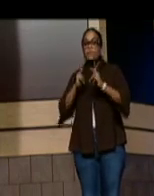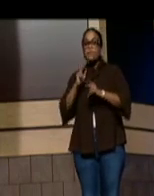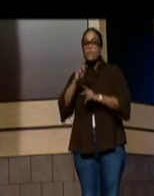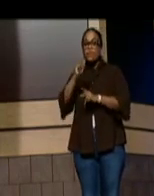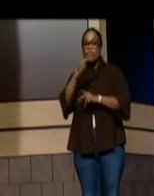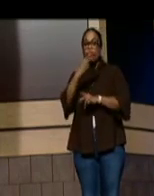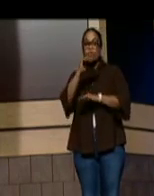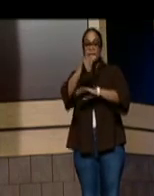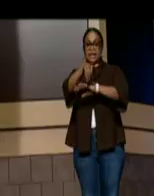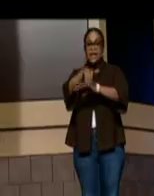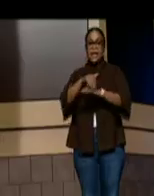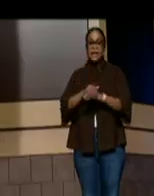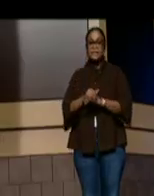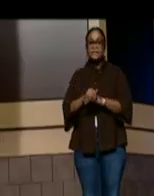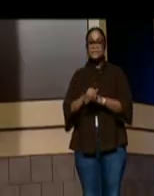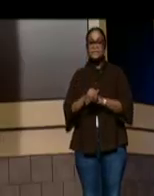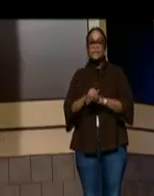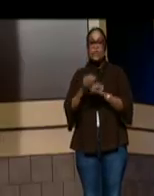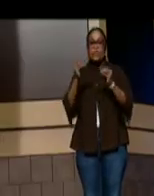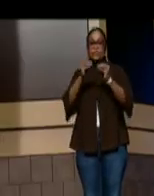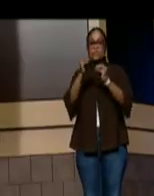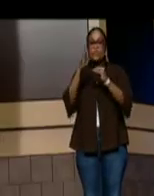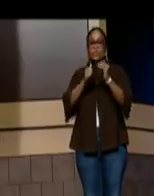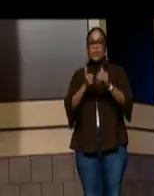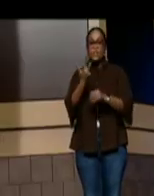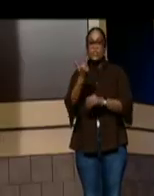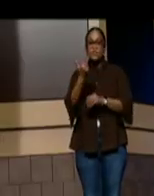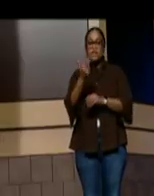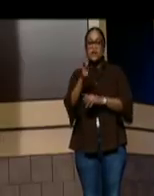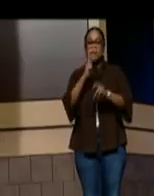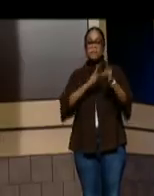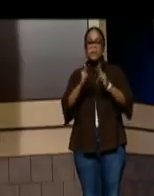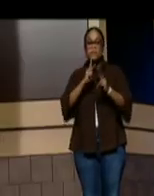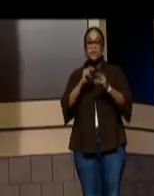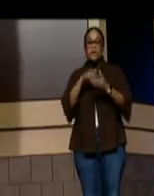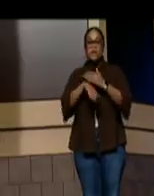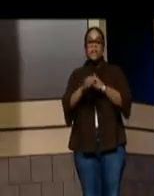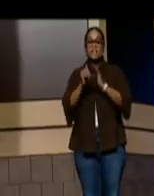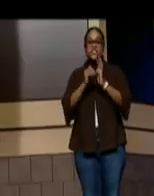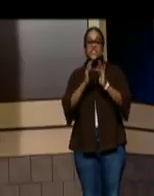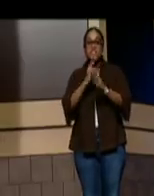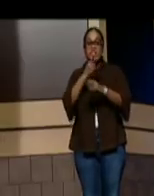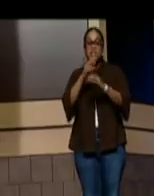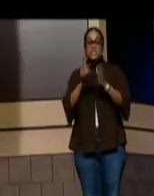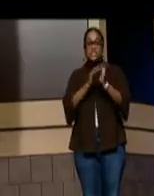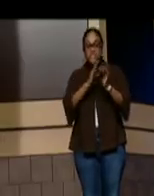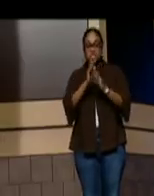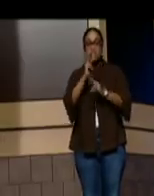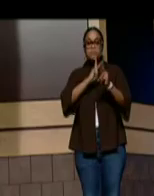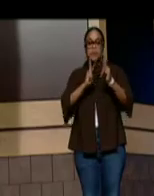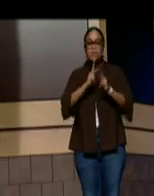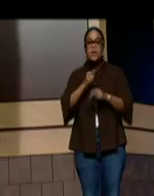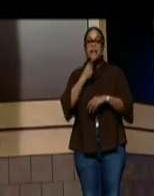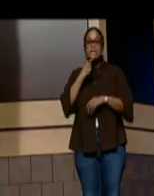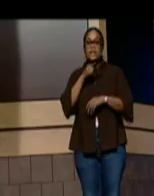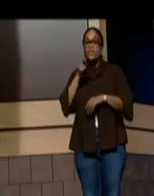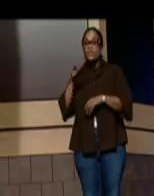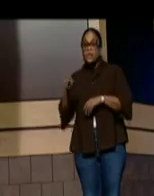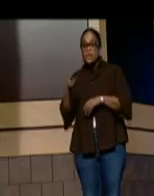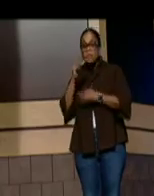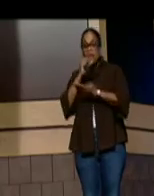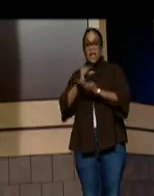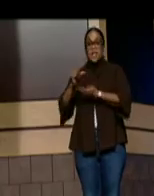And it was over 1,300, and that's in Jesus of Nazareth. And I had to tell them. The governor has just